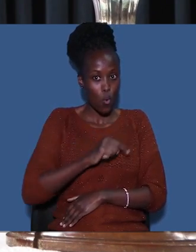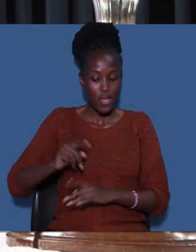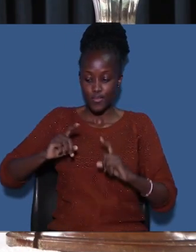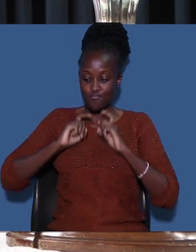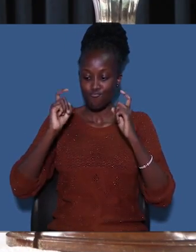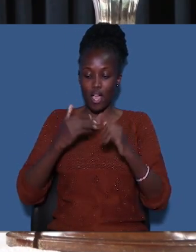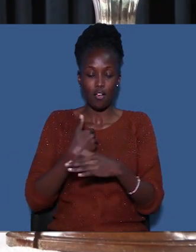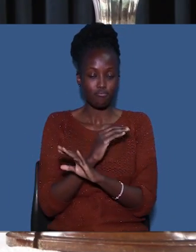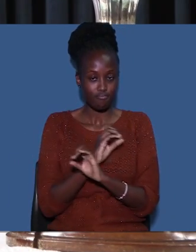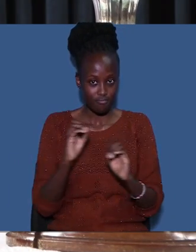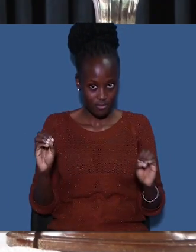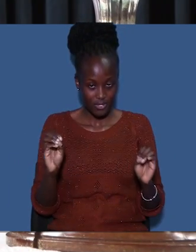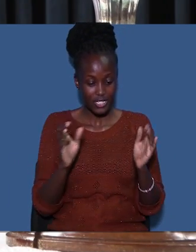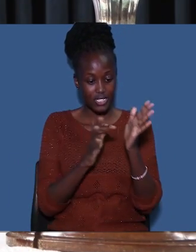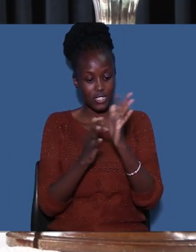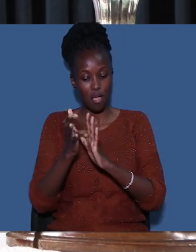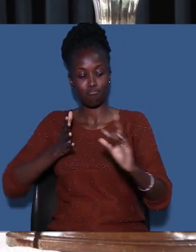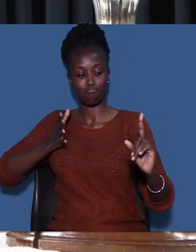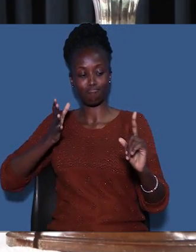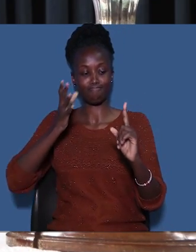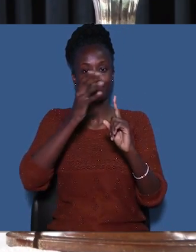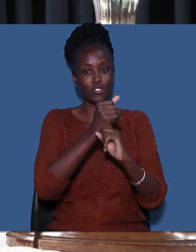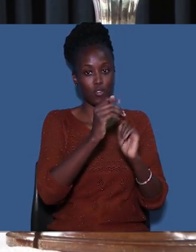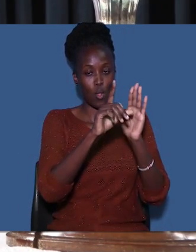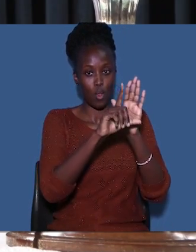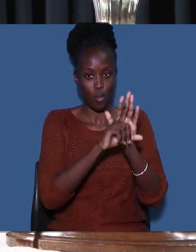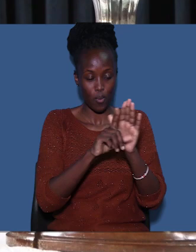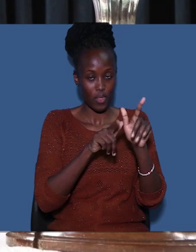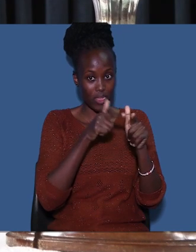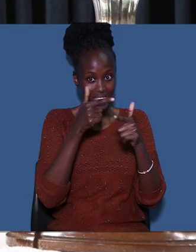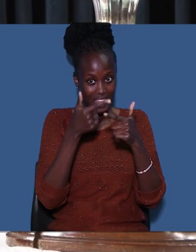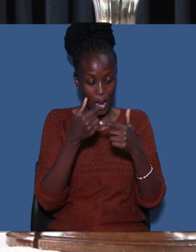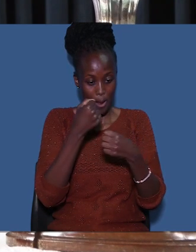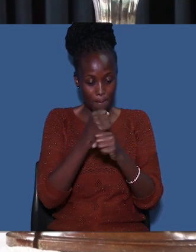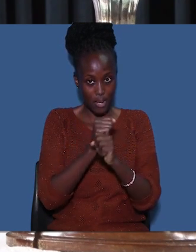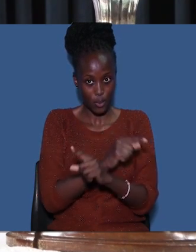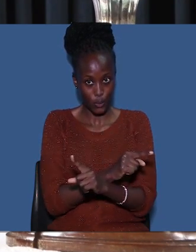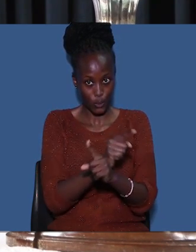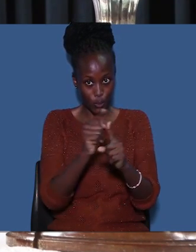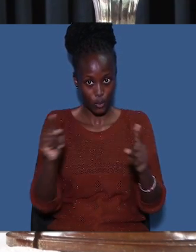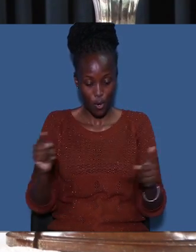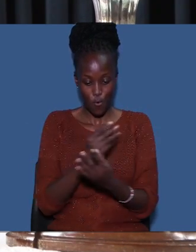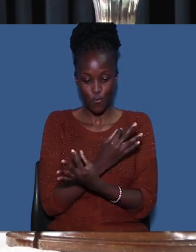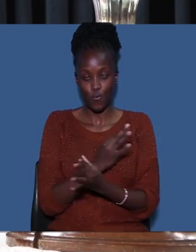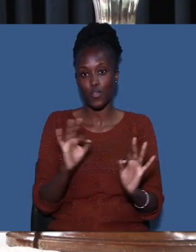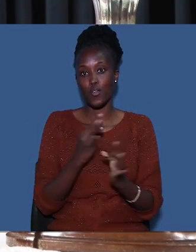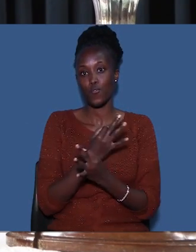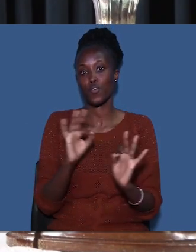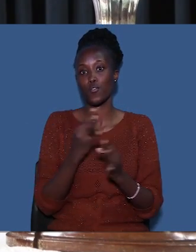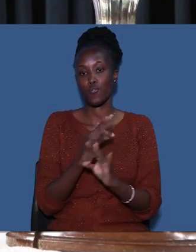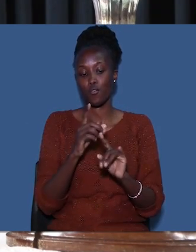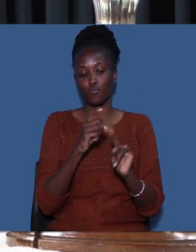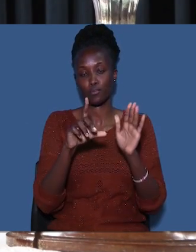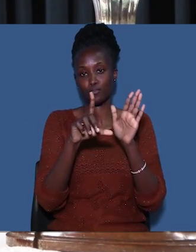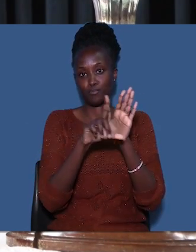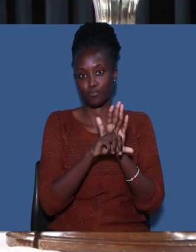law and set all who believe in him, that is us Christians, free from the law, as is recorded in the book